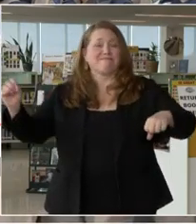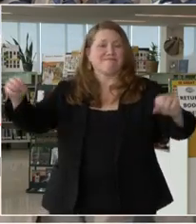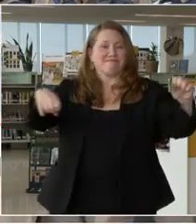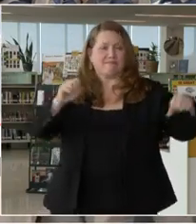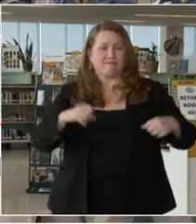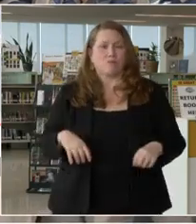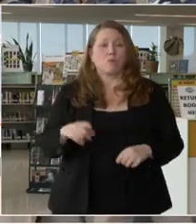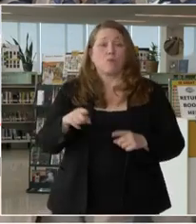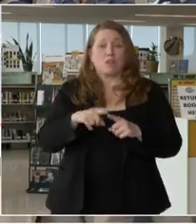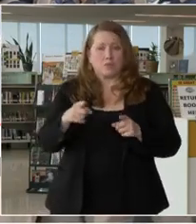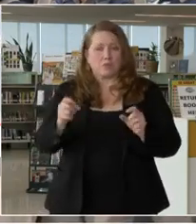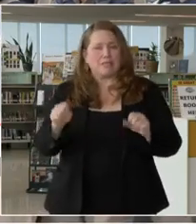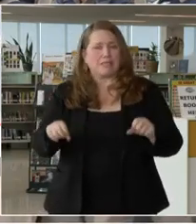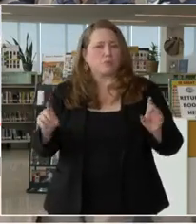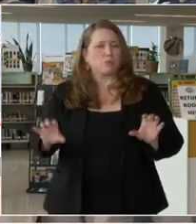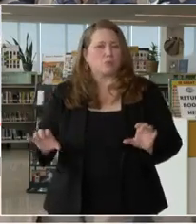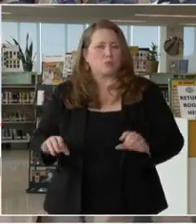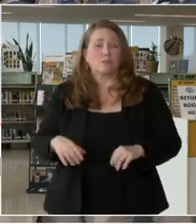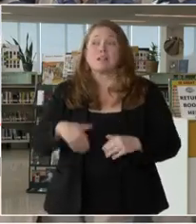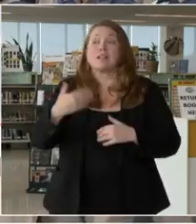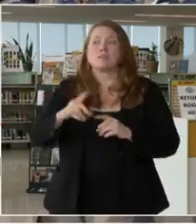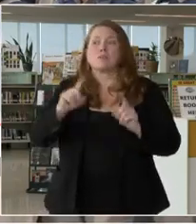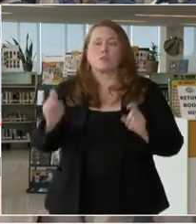that's what you can do, man. Next question.